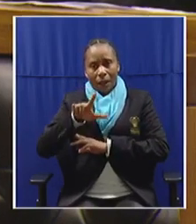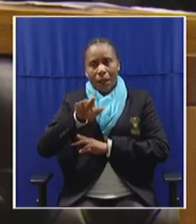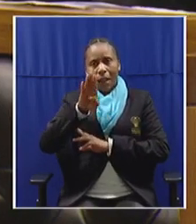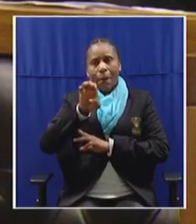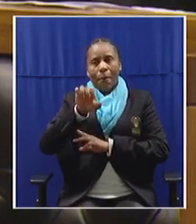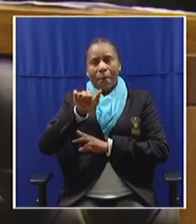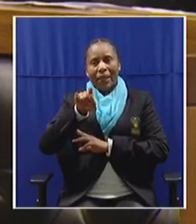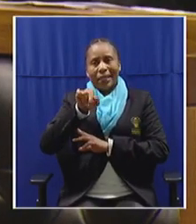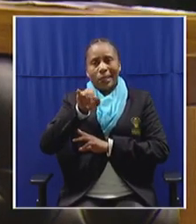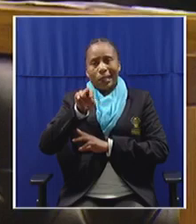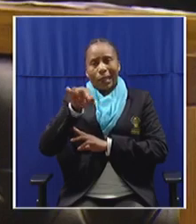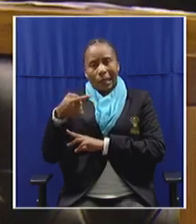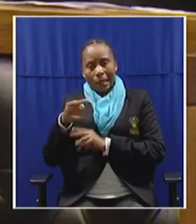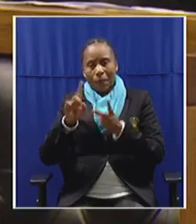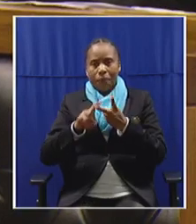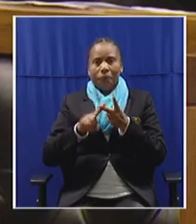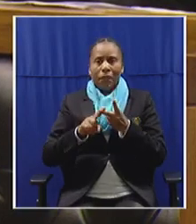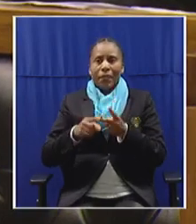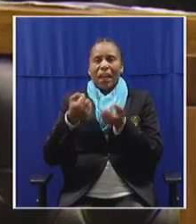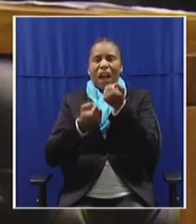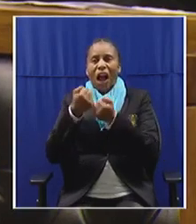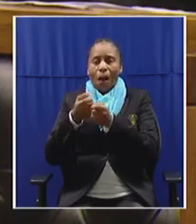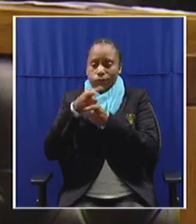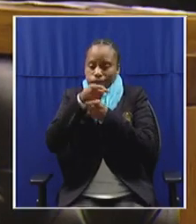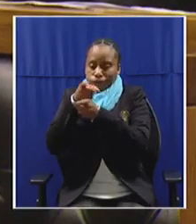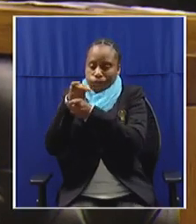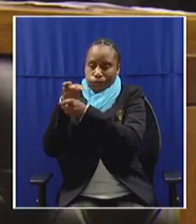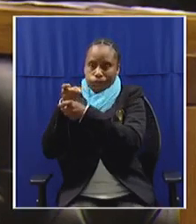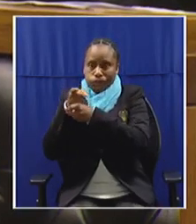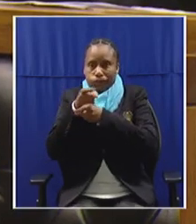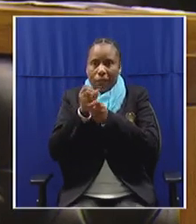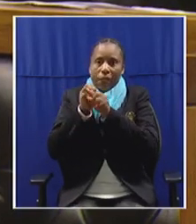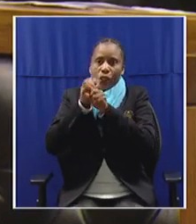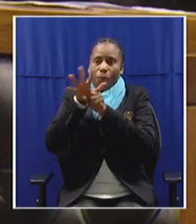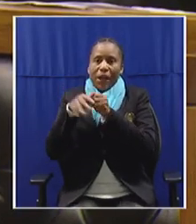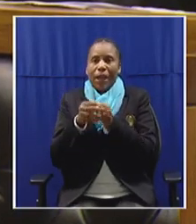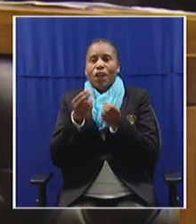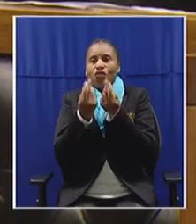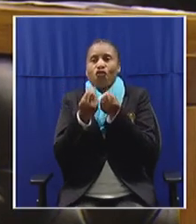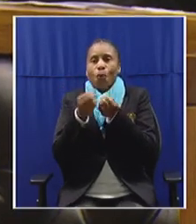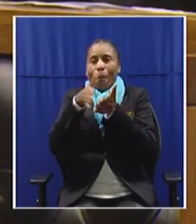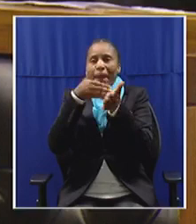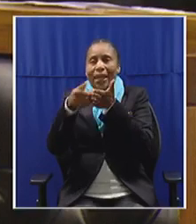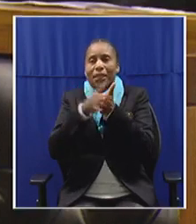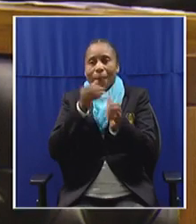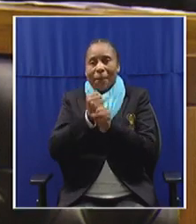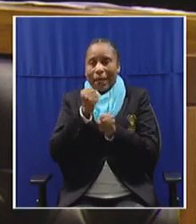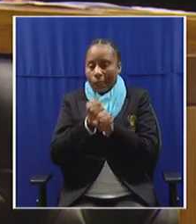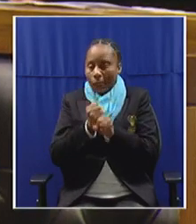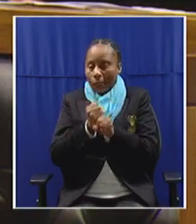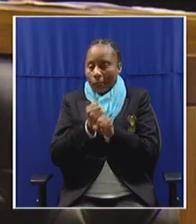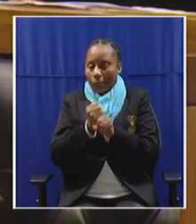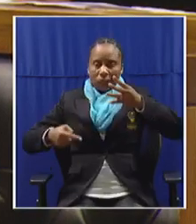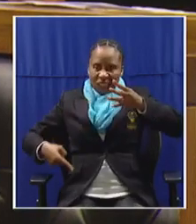spray painting operations, how many wheels and tire operations, how many carpentry, welding, textile,